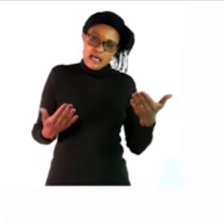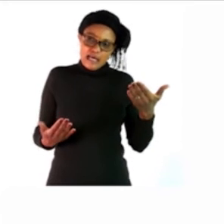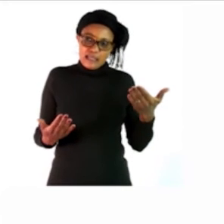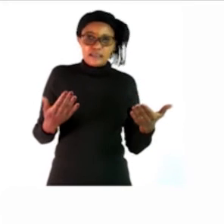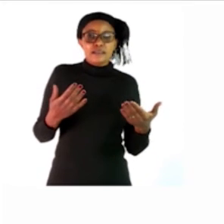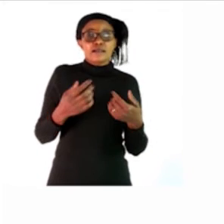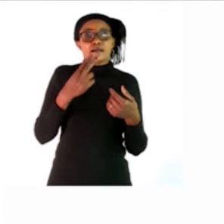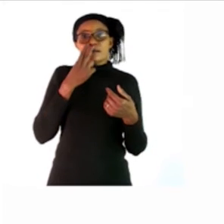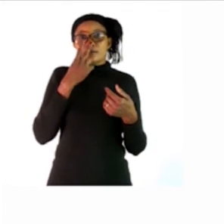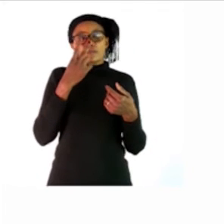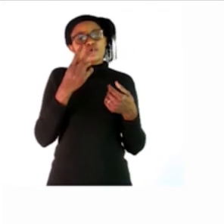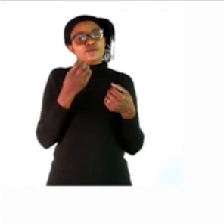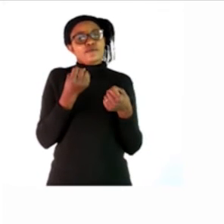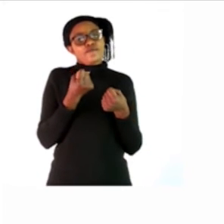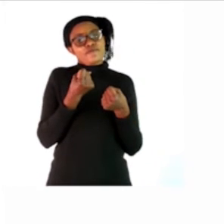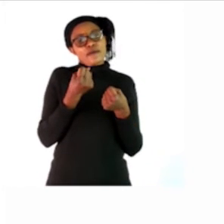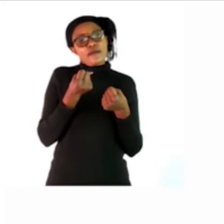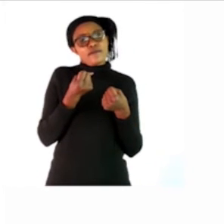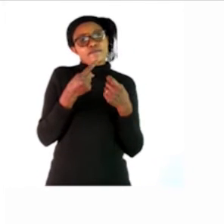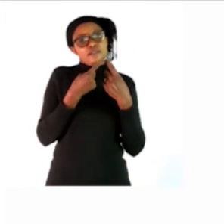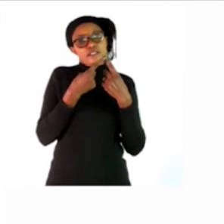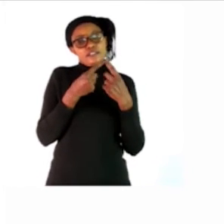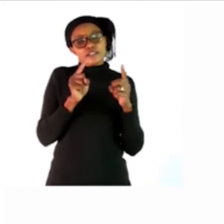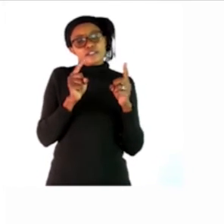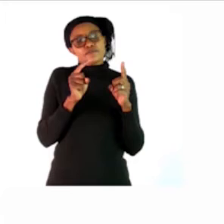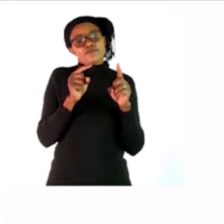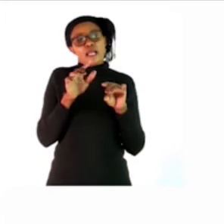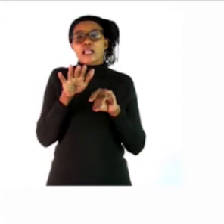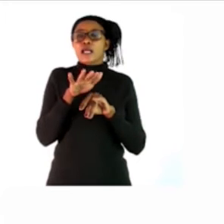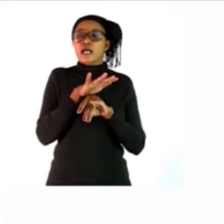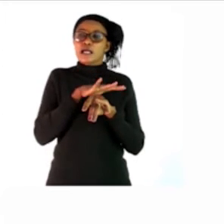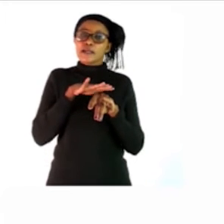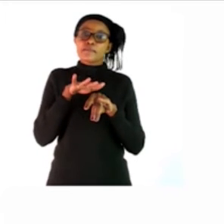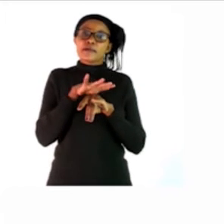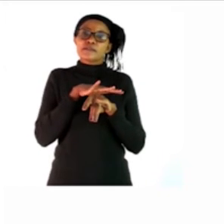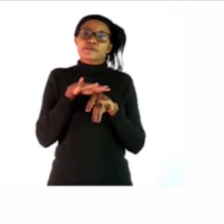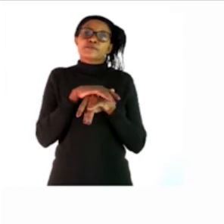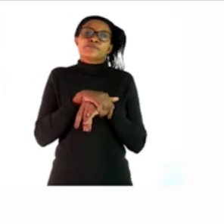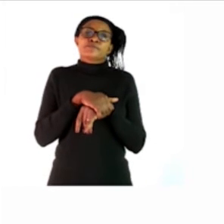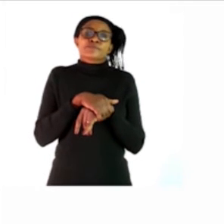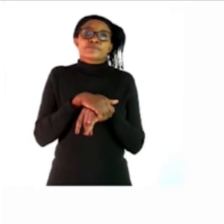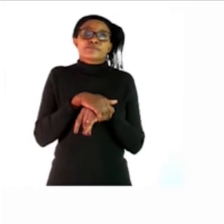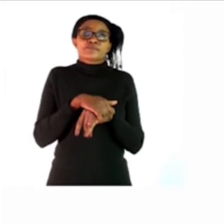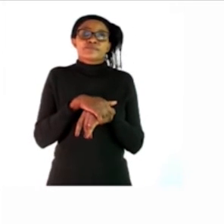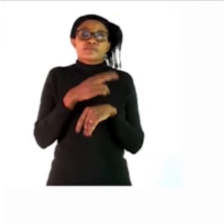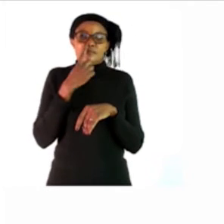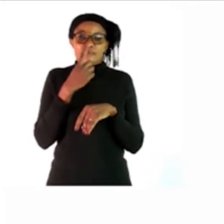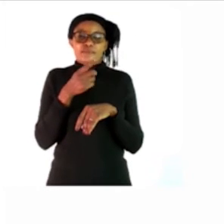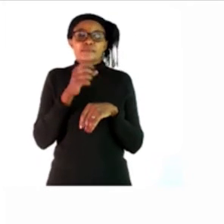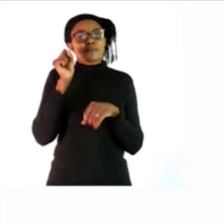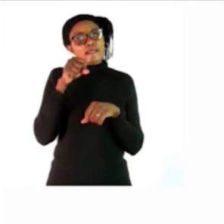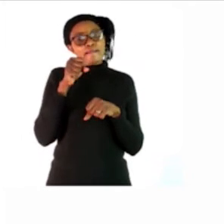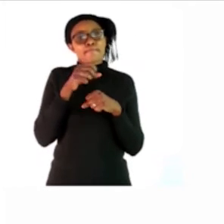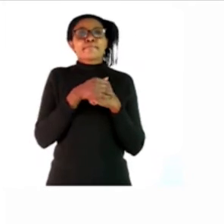you will see that there is different kinds of animals. Do you see that?